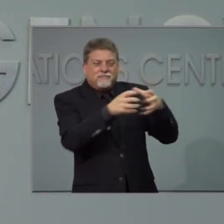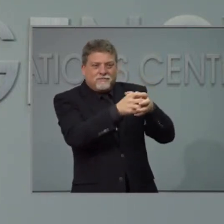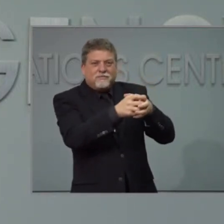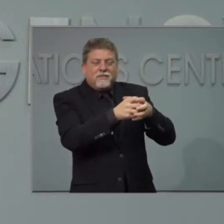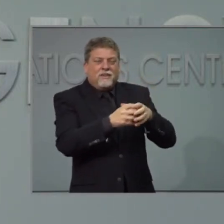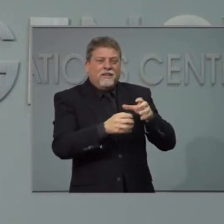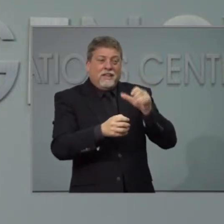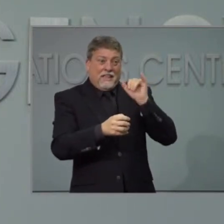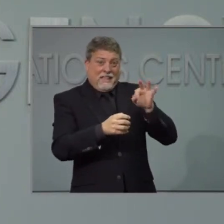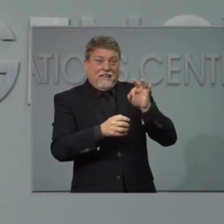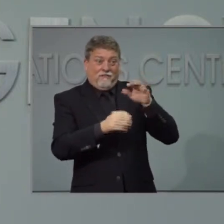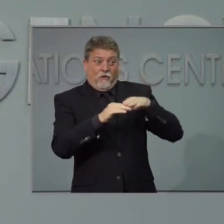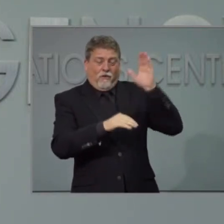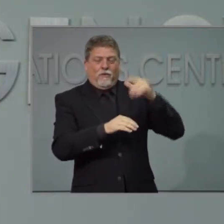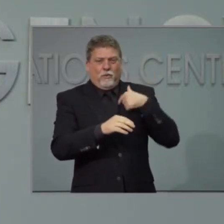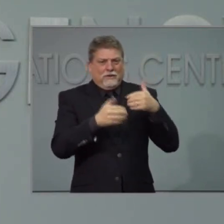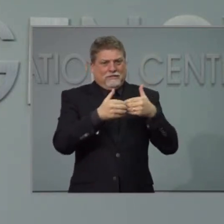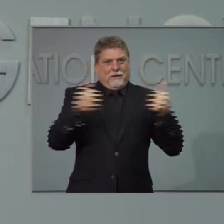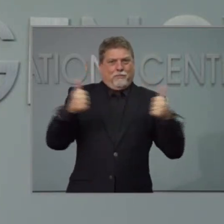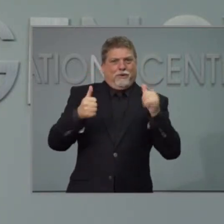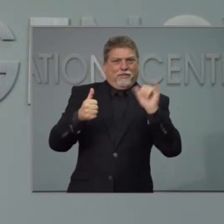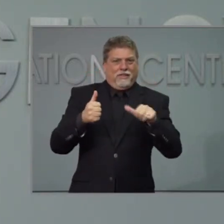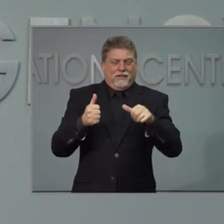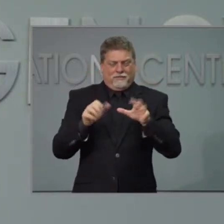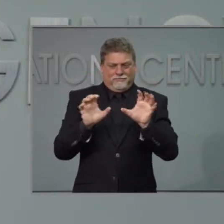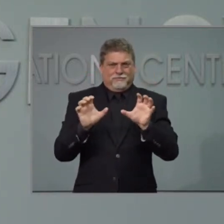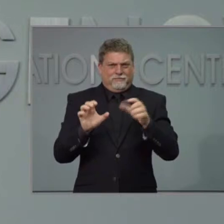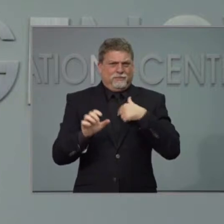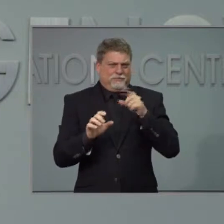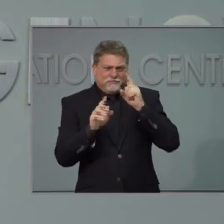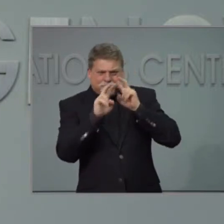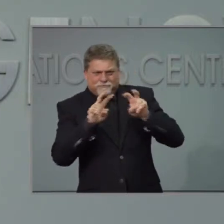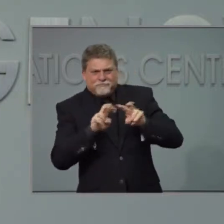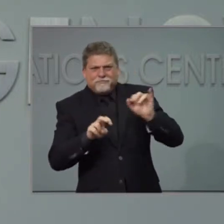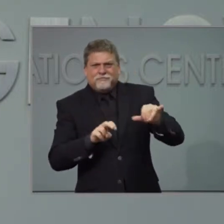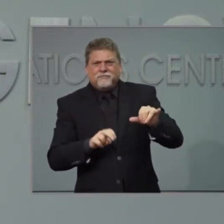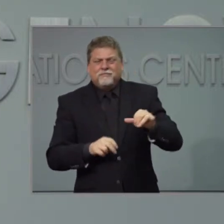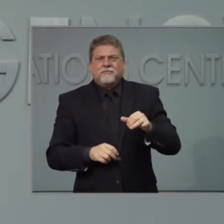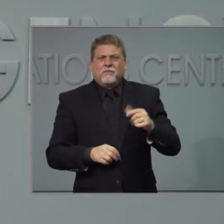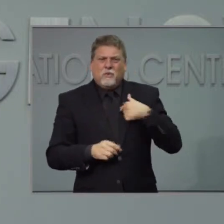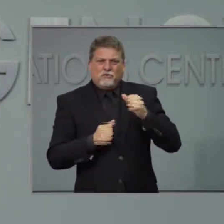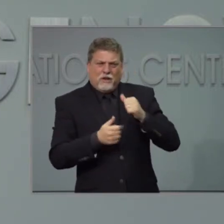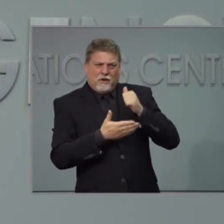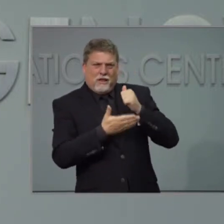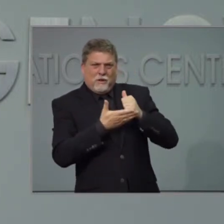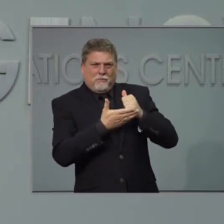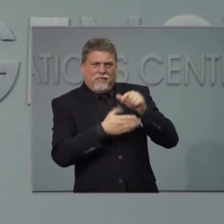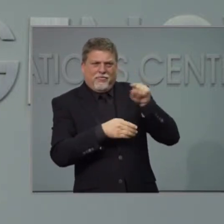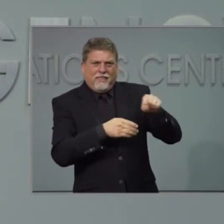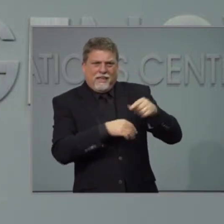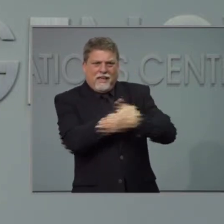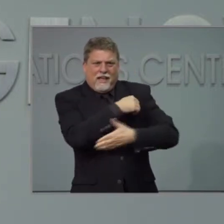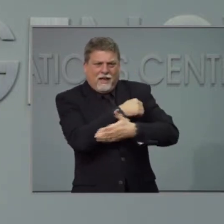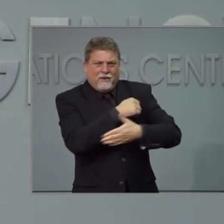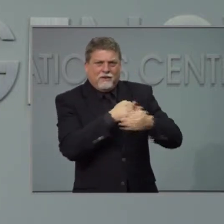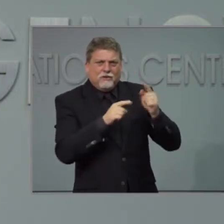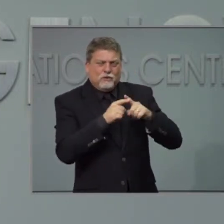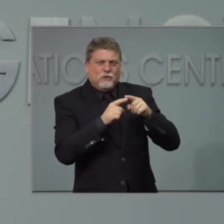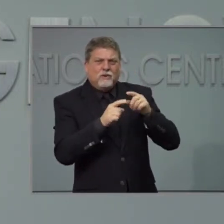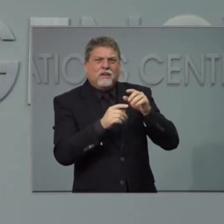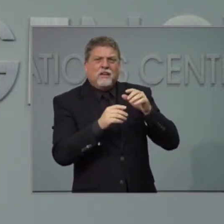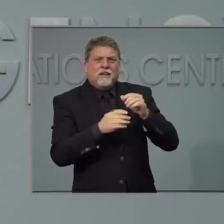cases that are coming from the correctional facility as a percent of their total, we would want to work with the county on some some